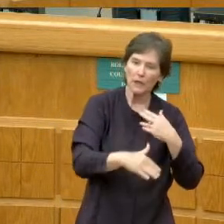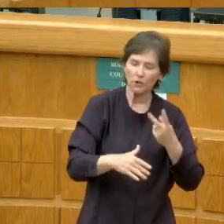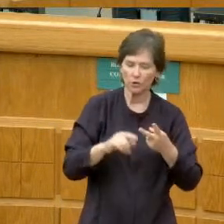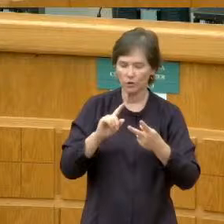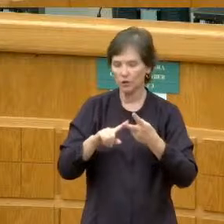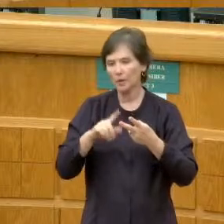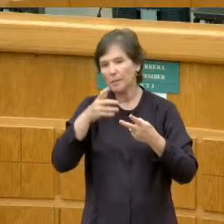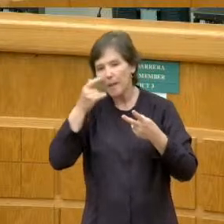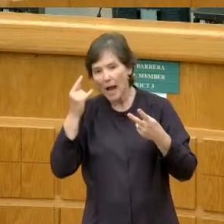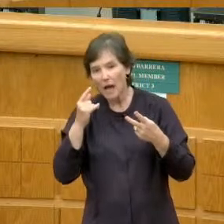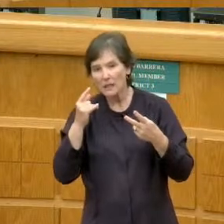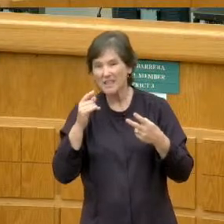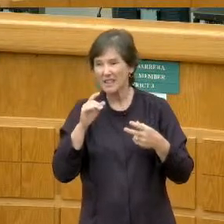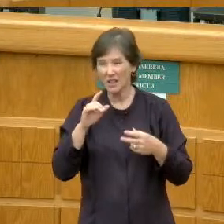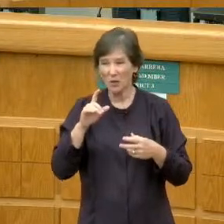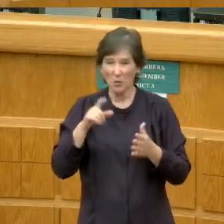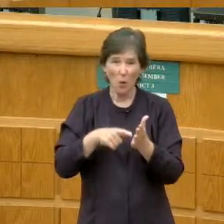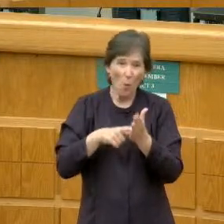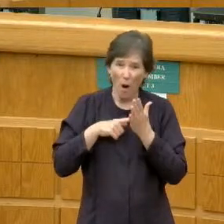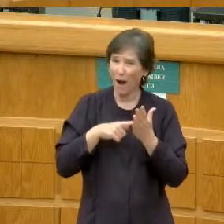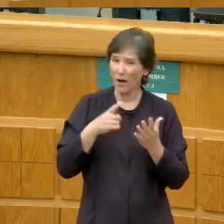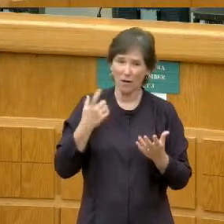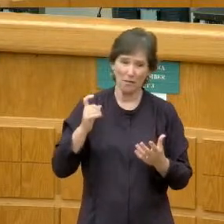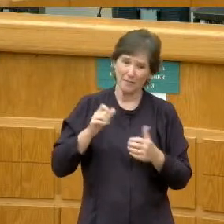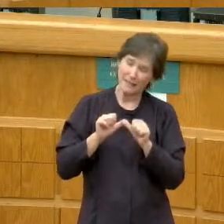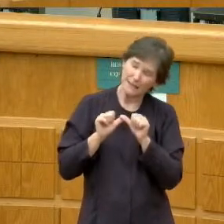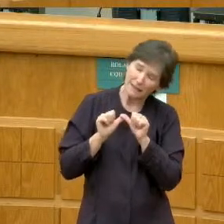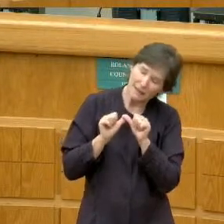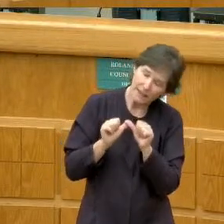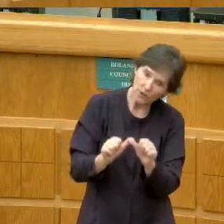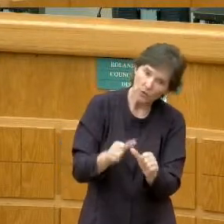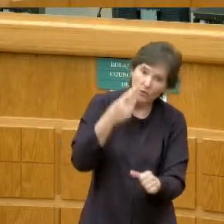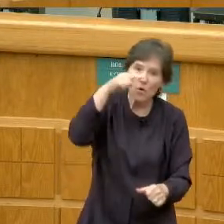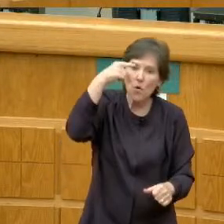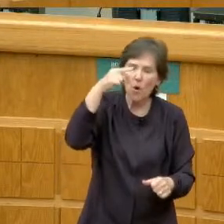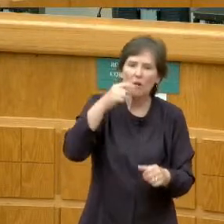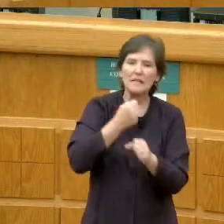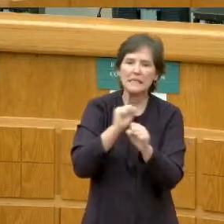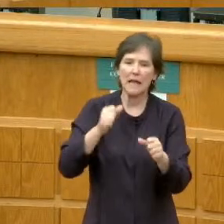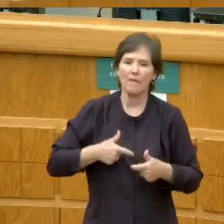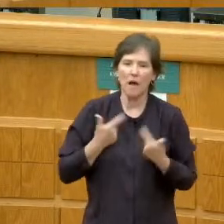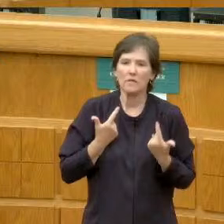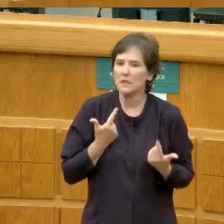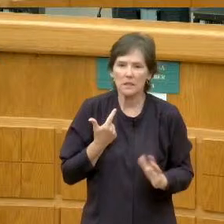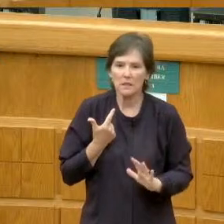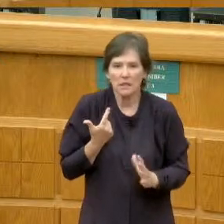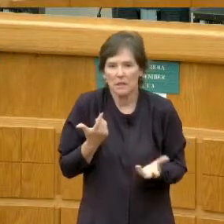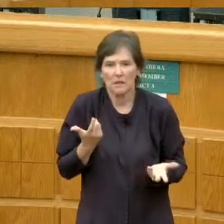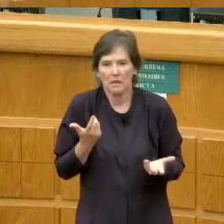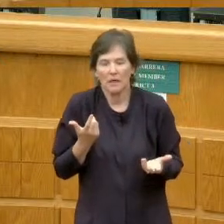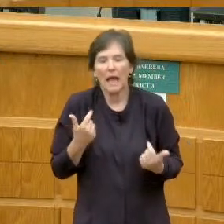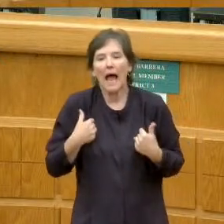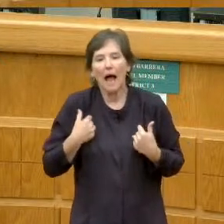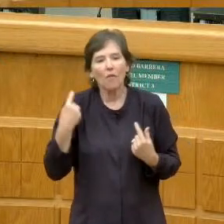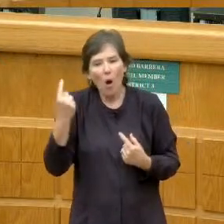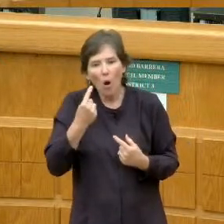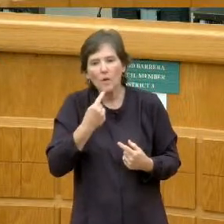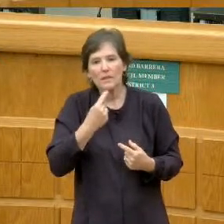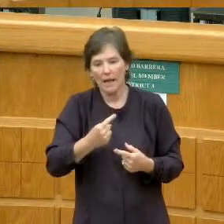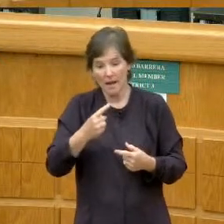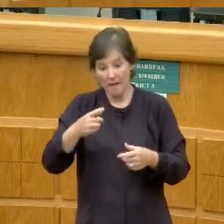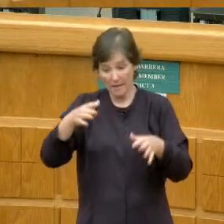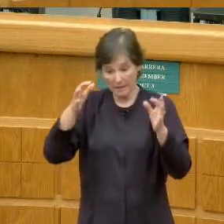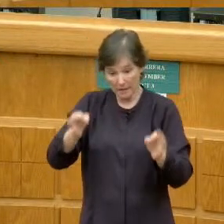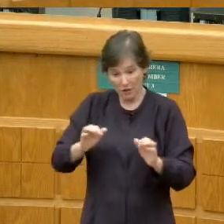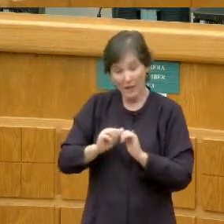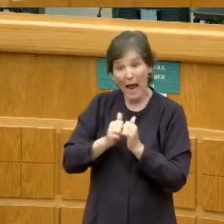quite frankly, that will save lives. I've always said that the data will drive the decisions. And I've set this order